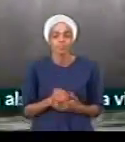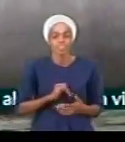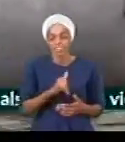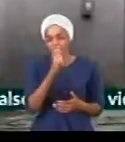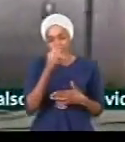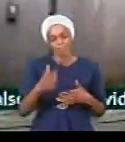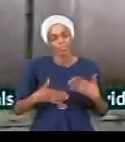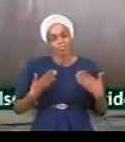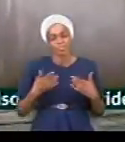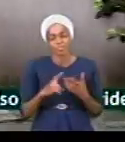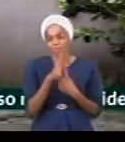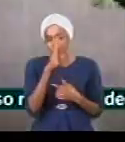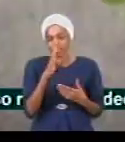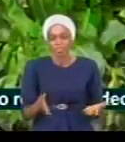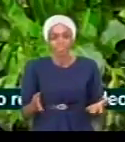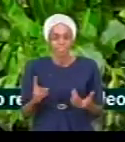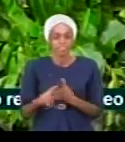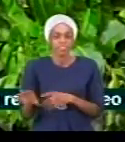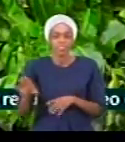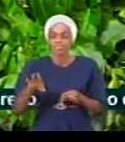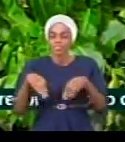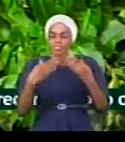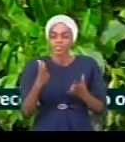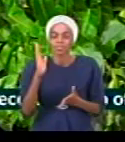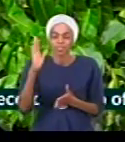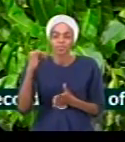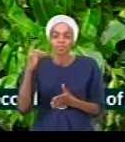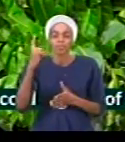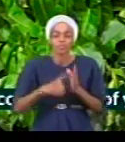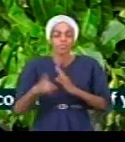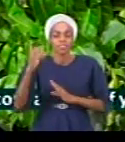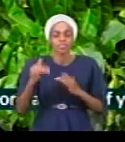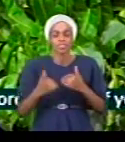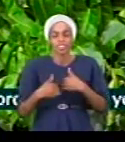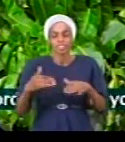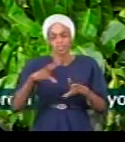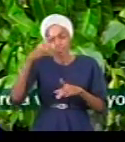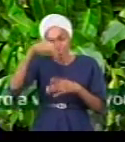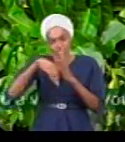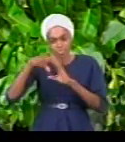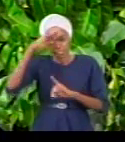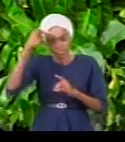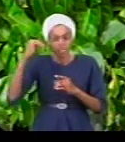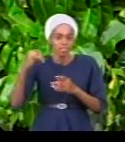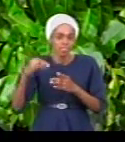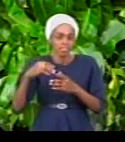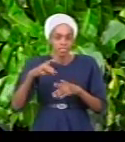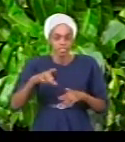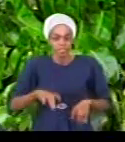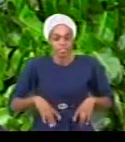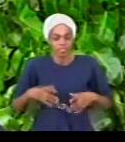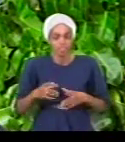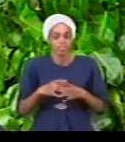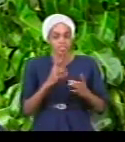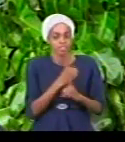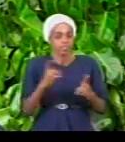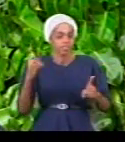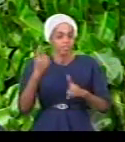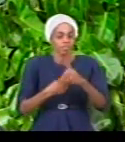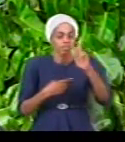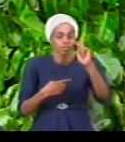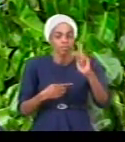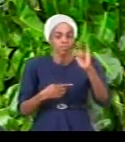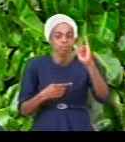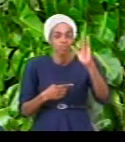Deliver me from kidney problem. Name is Pastor Emmanuel Opai from Deeper Christian Life Ministry, Abia